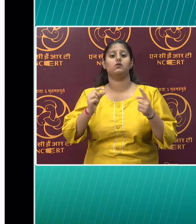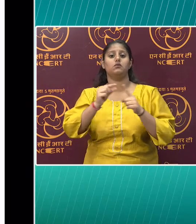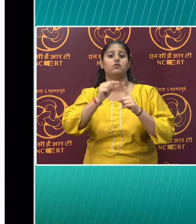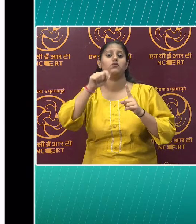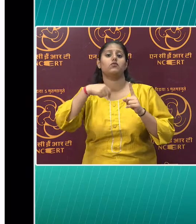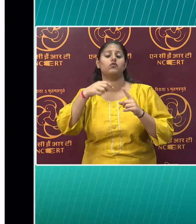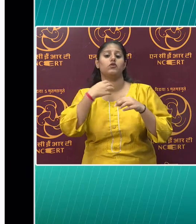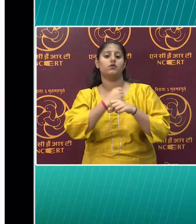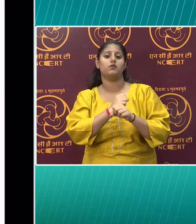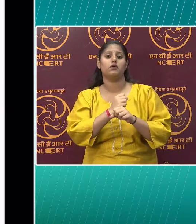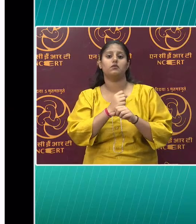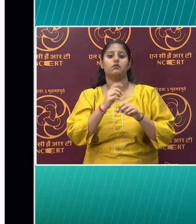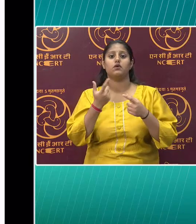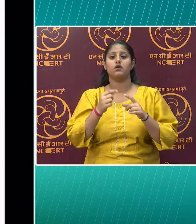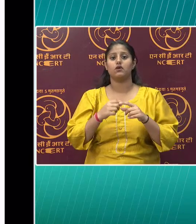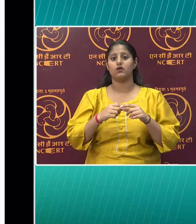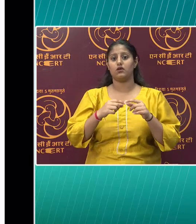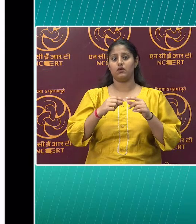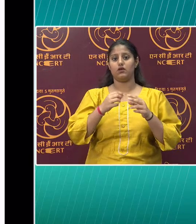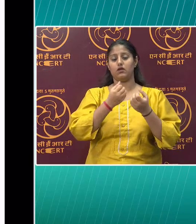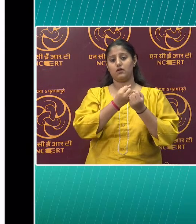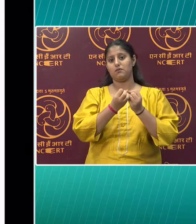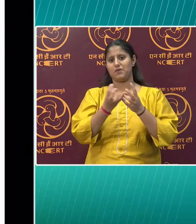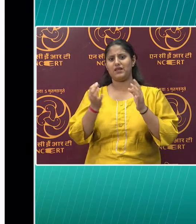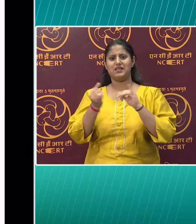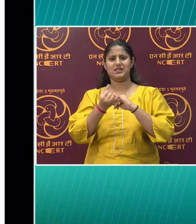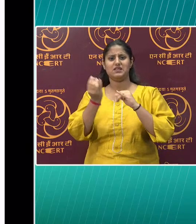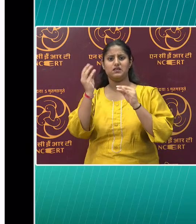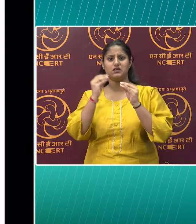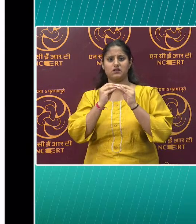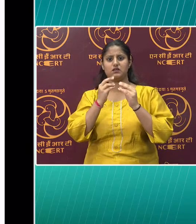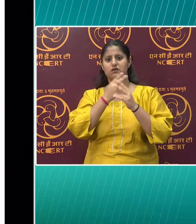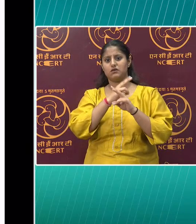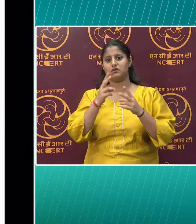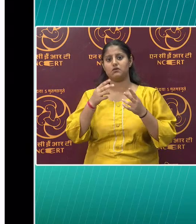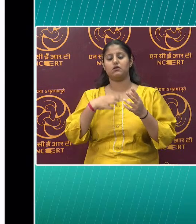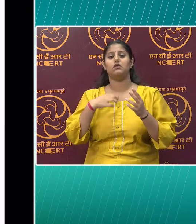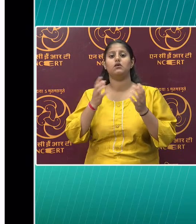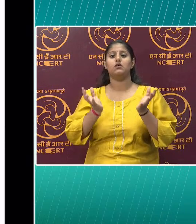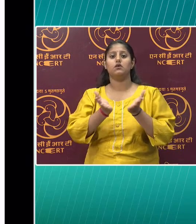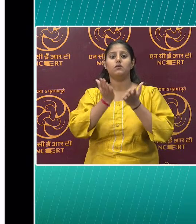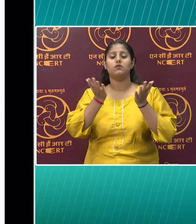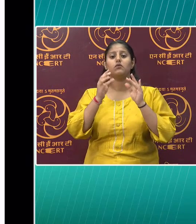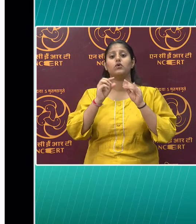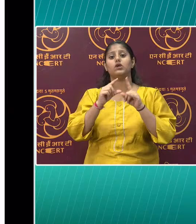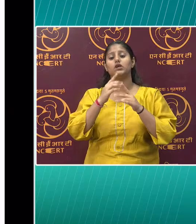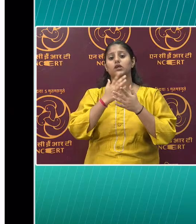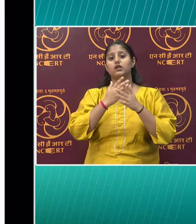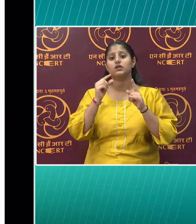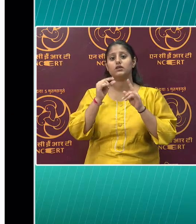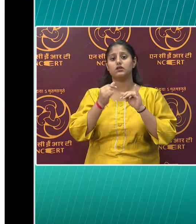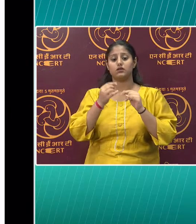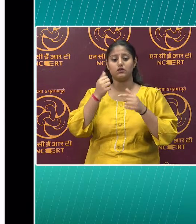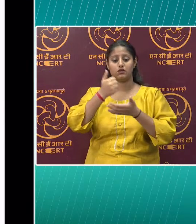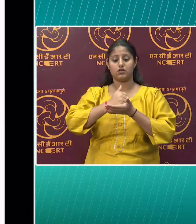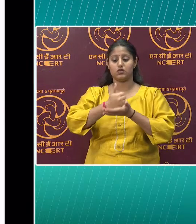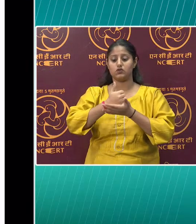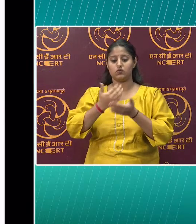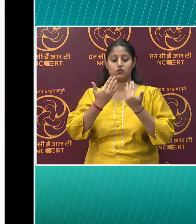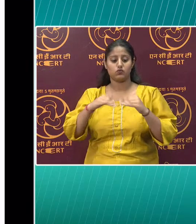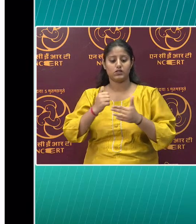whole idea is to connect multiple subjects, thus promoting interdisciplinary education and helping students to solve